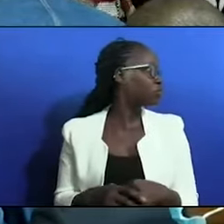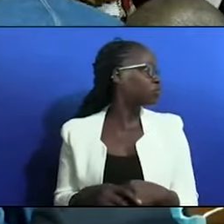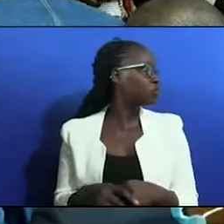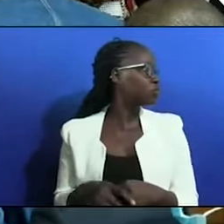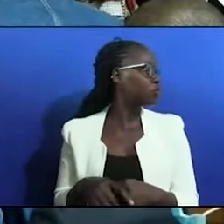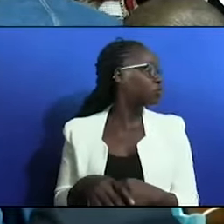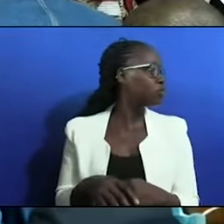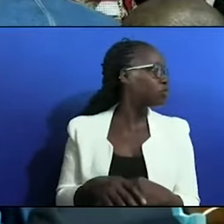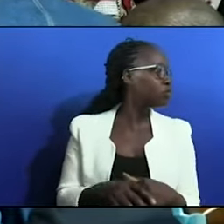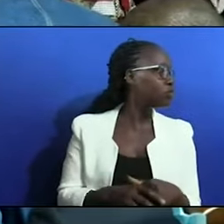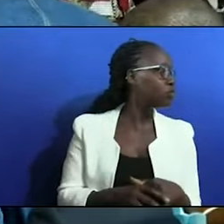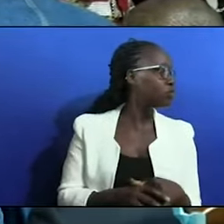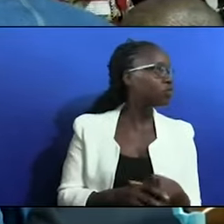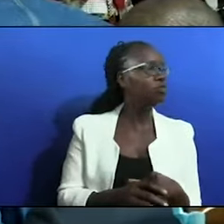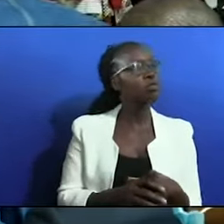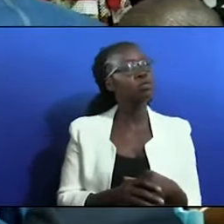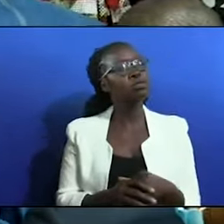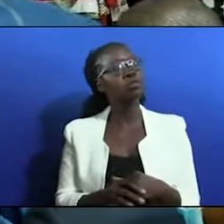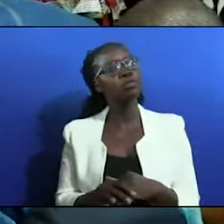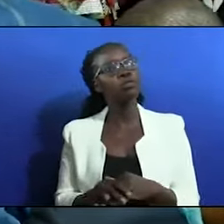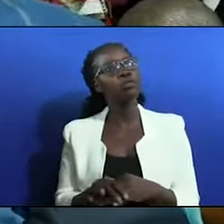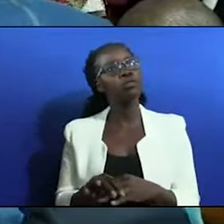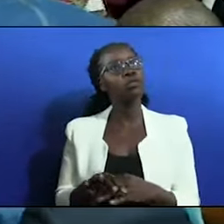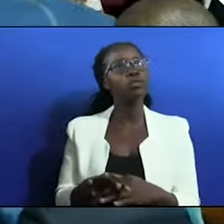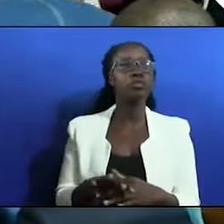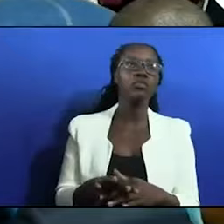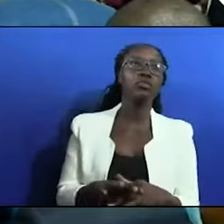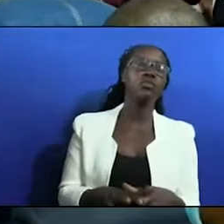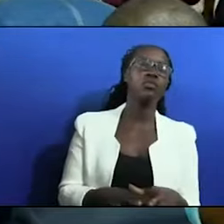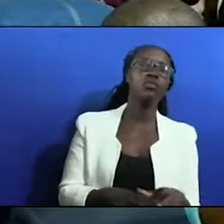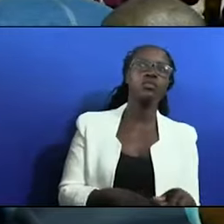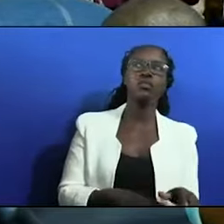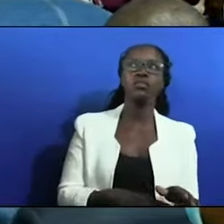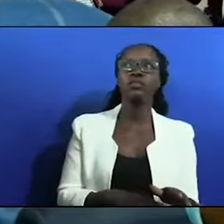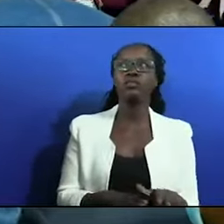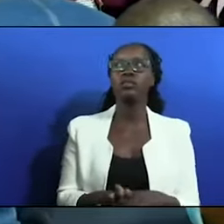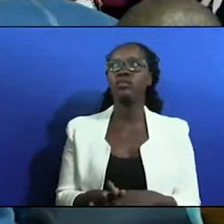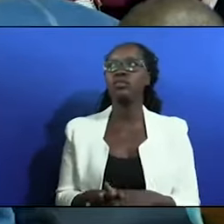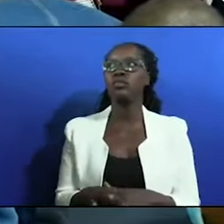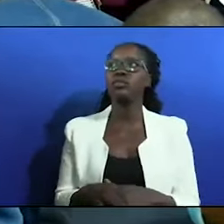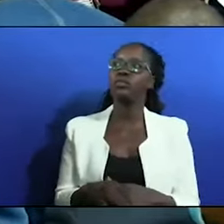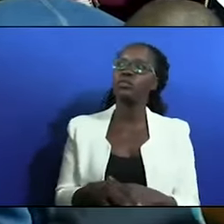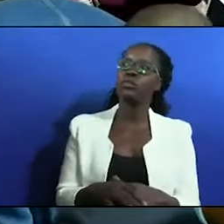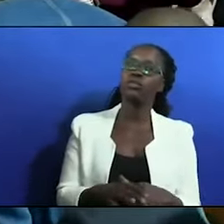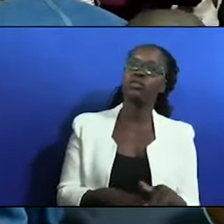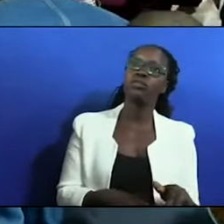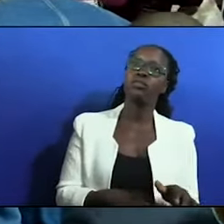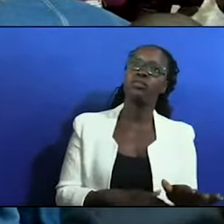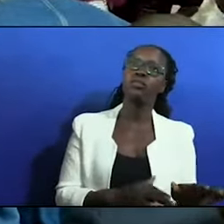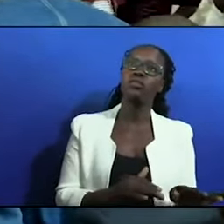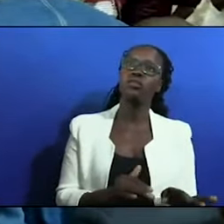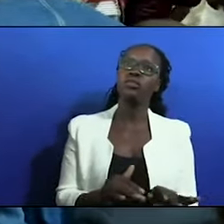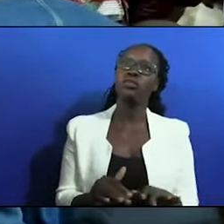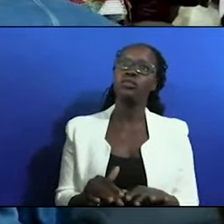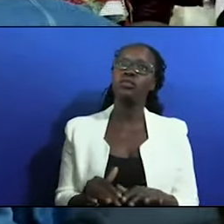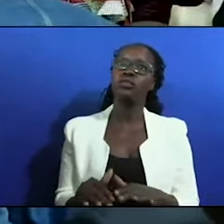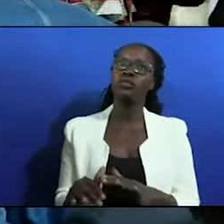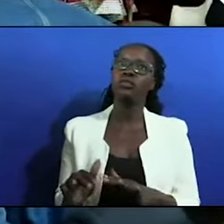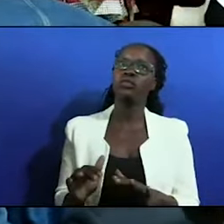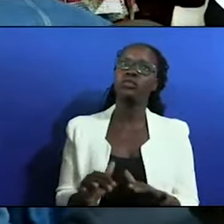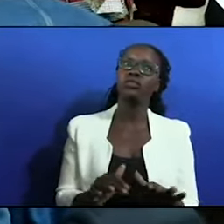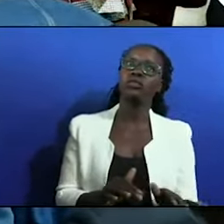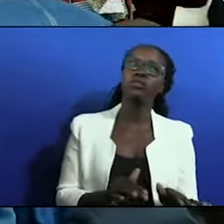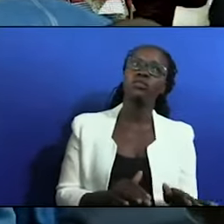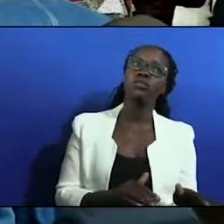Look up and see Jesus. Jesus is ready to stop for you. It may be you that